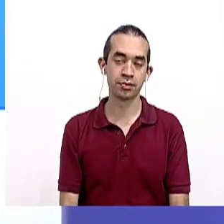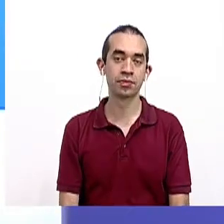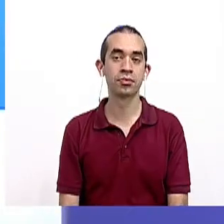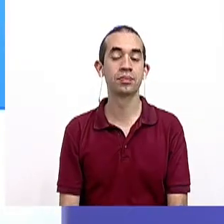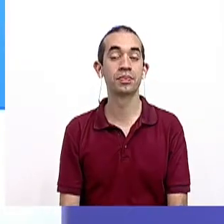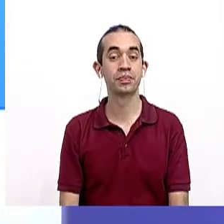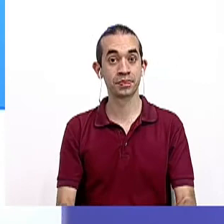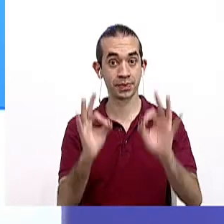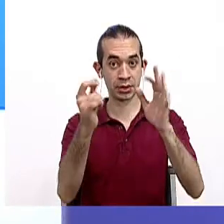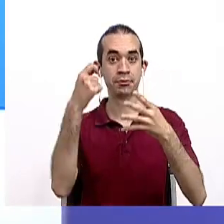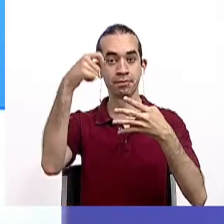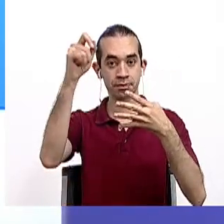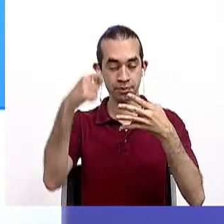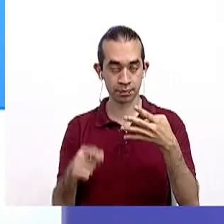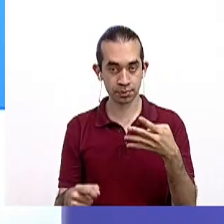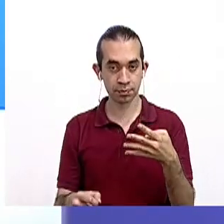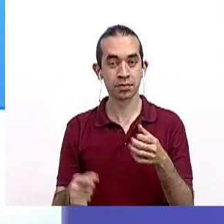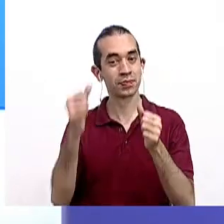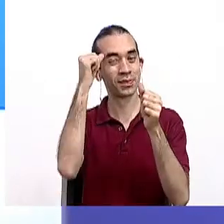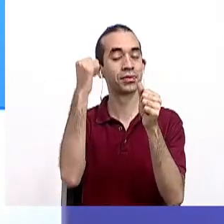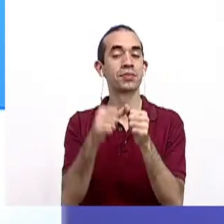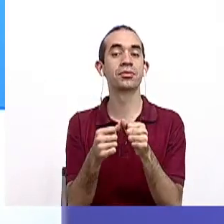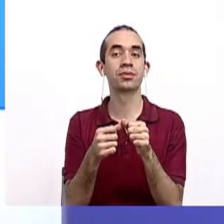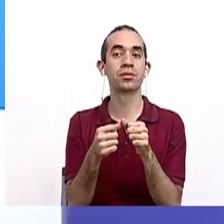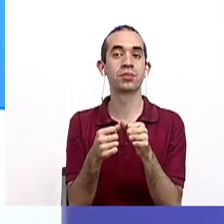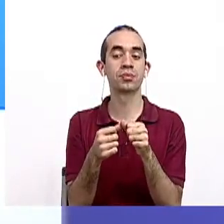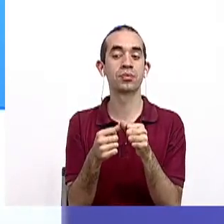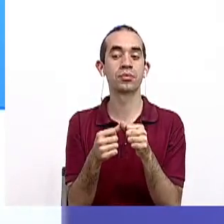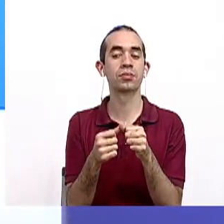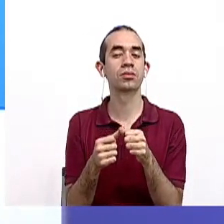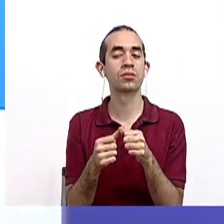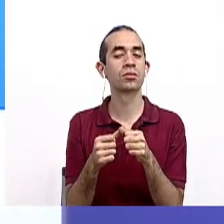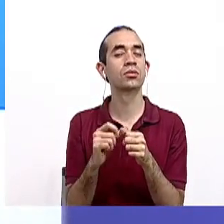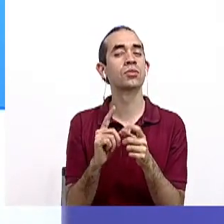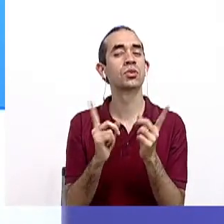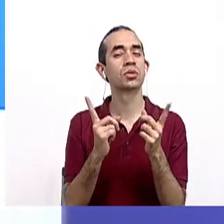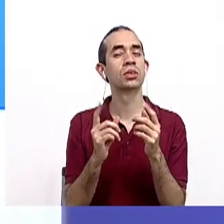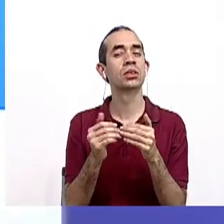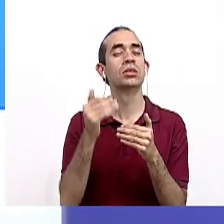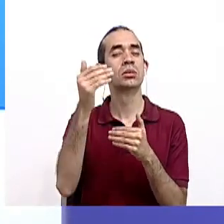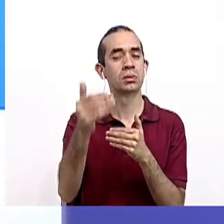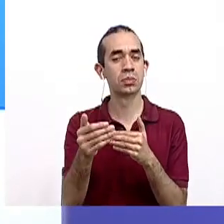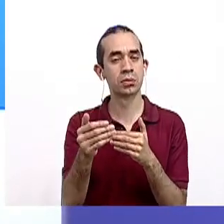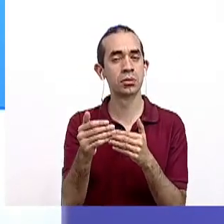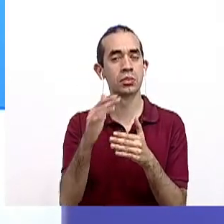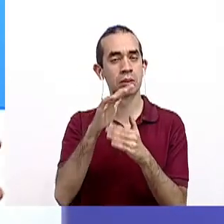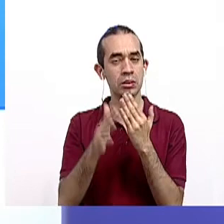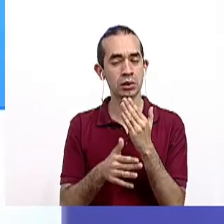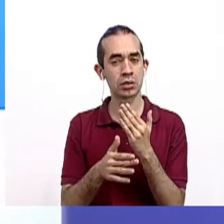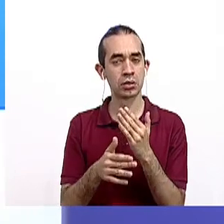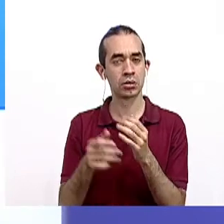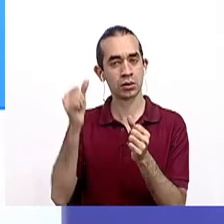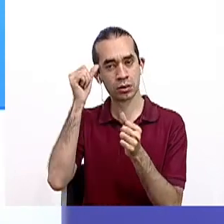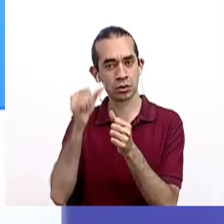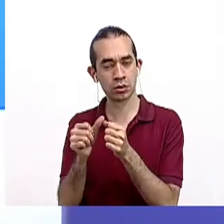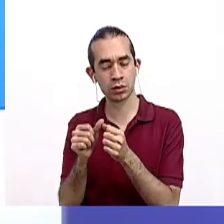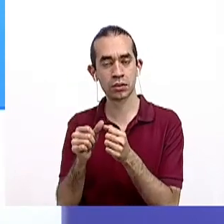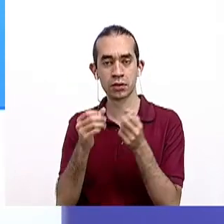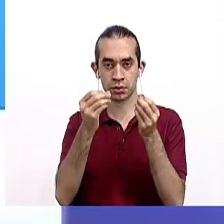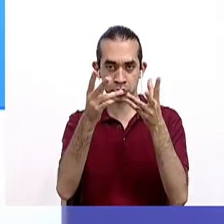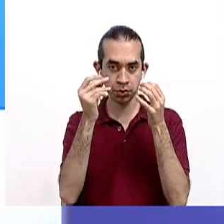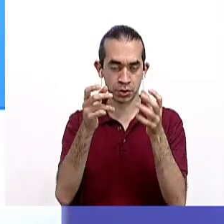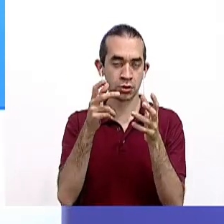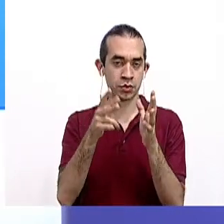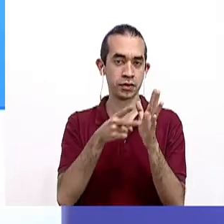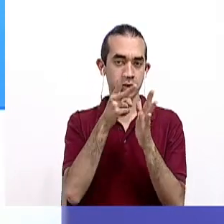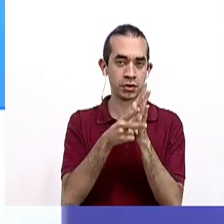checked our answers, remember what is the next part of the task for today? Because we had to extract information from the